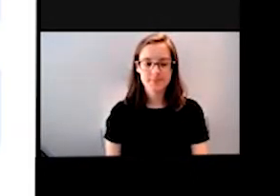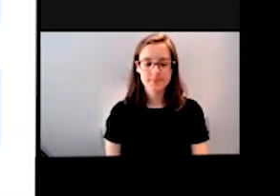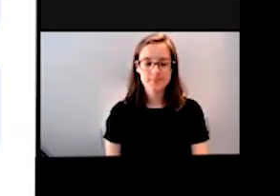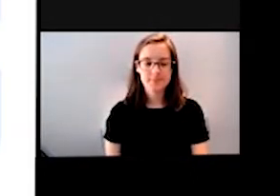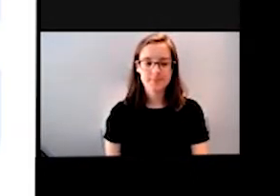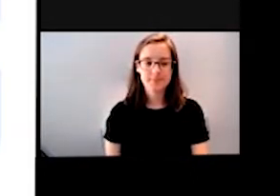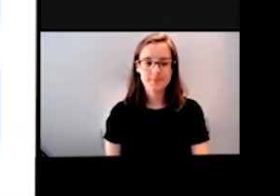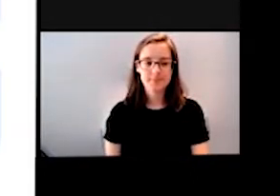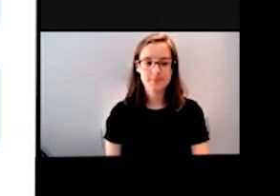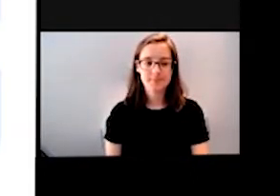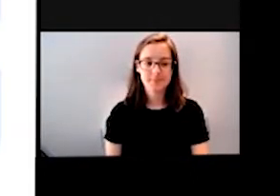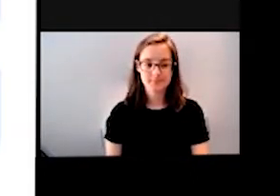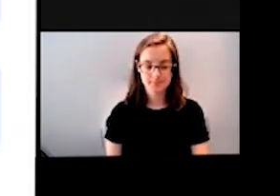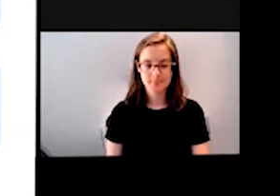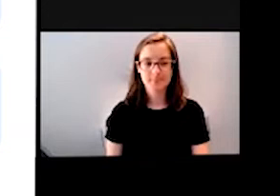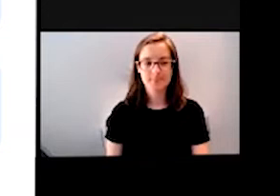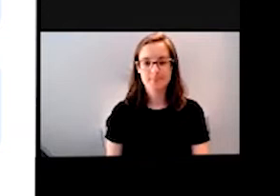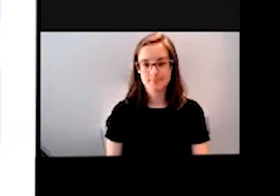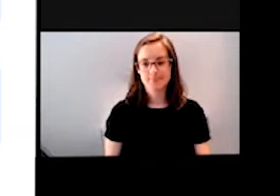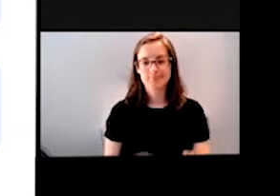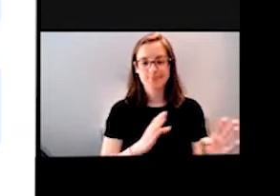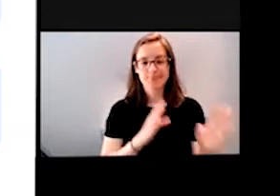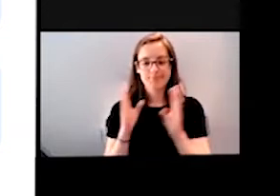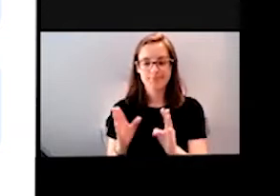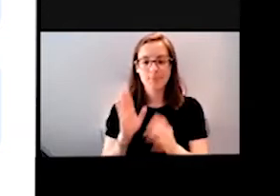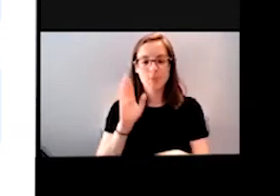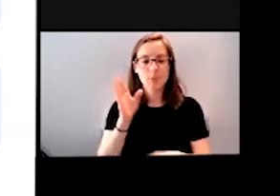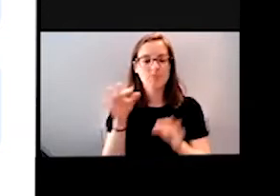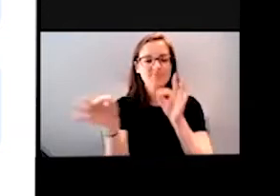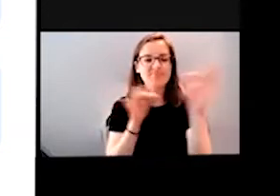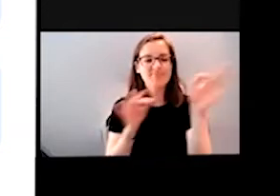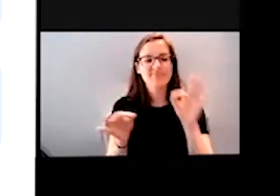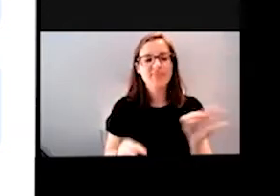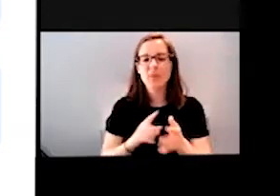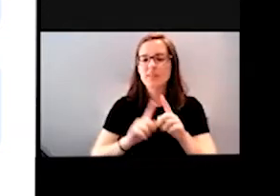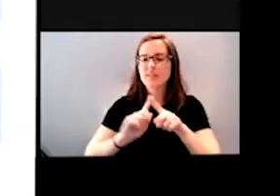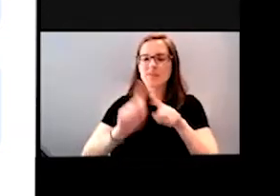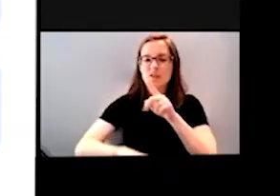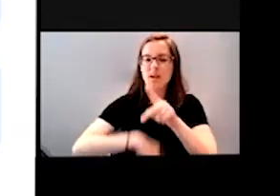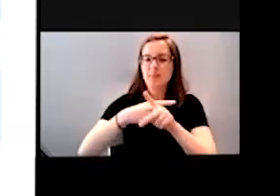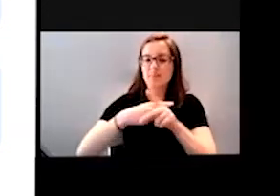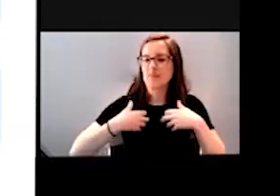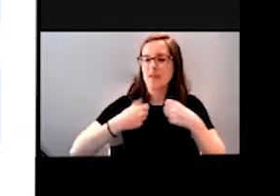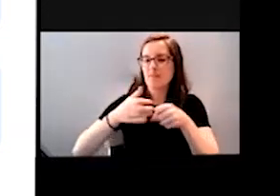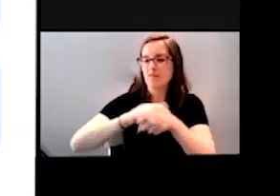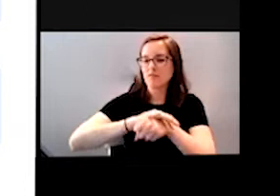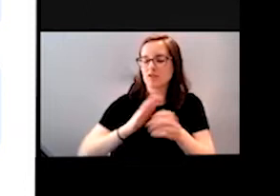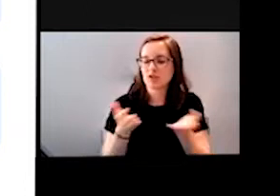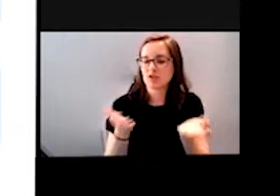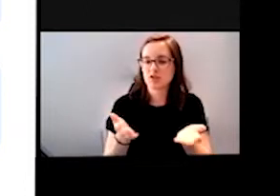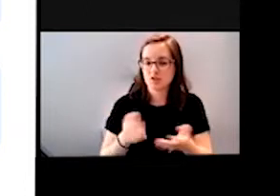So now I'm going to go into really briefly just the landscape of what health coverage is available